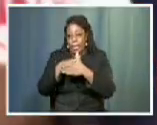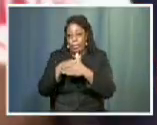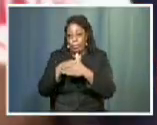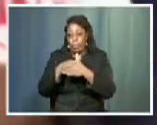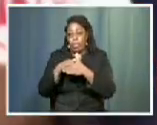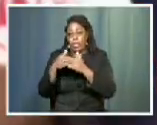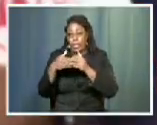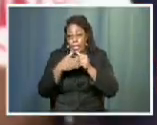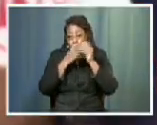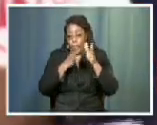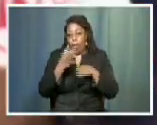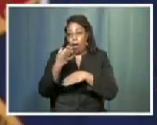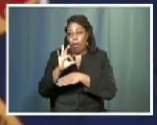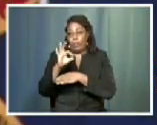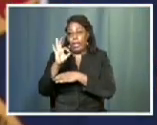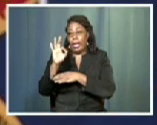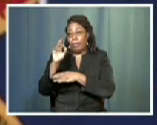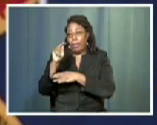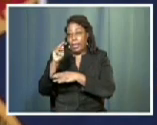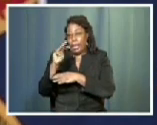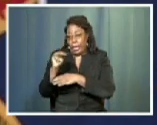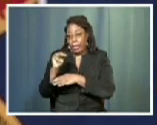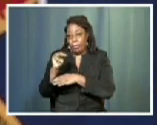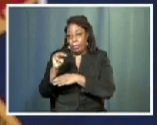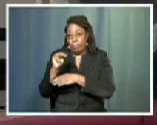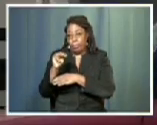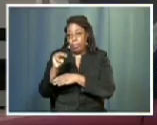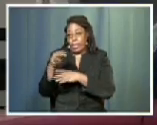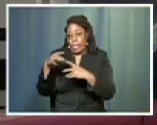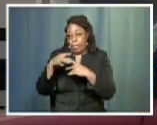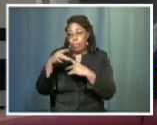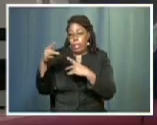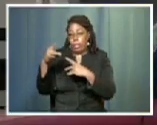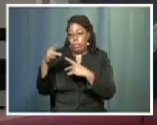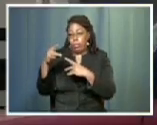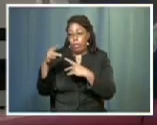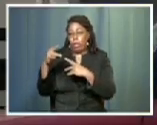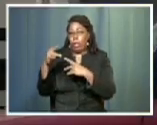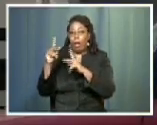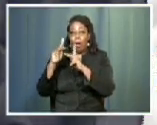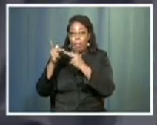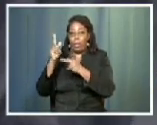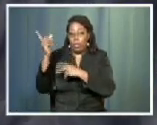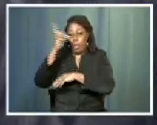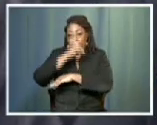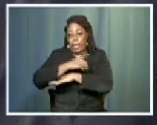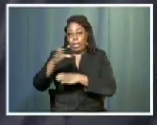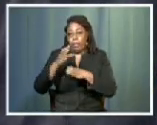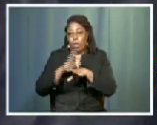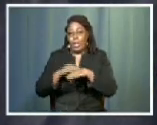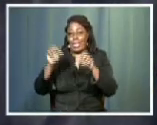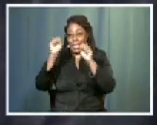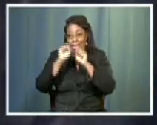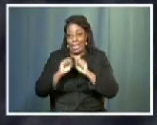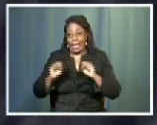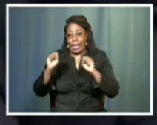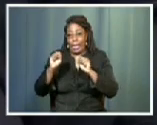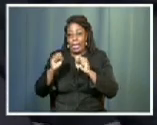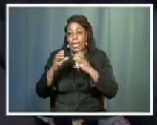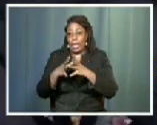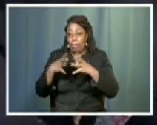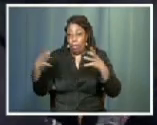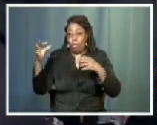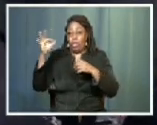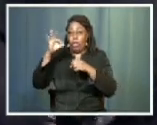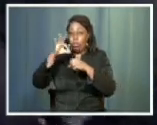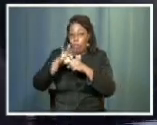Free National Movement. Pintard takes over after being elected during the party's one-day convention on Saturday. He pulled in the majority of